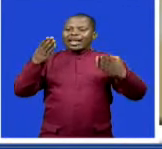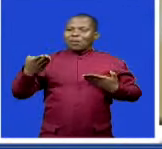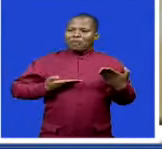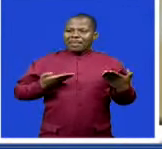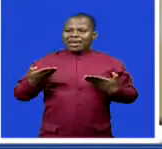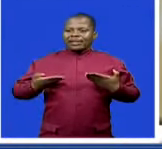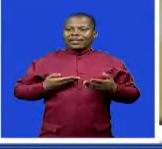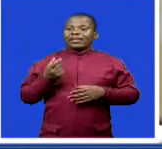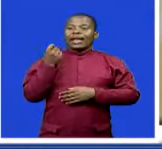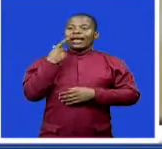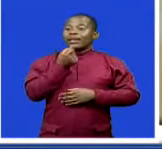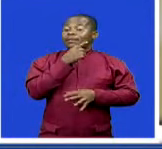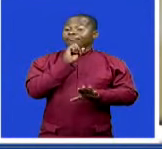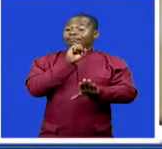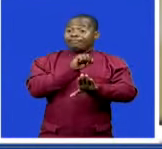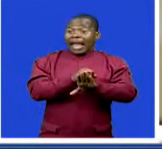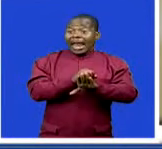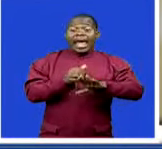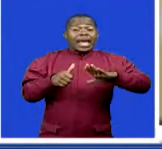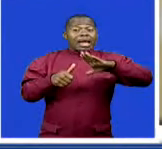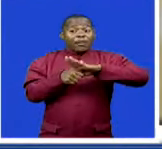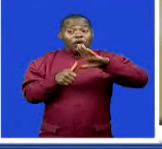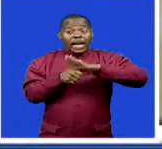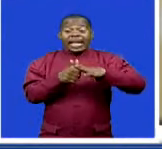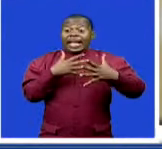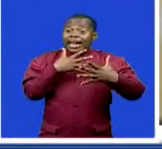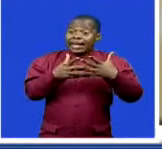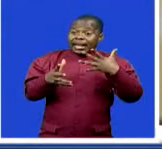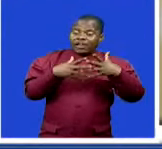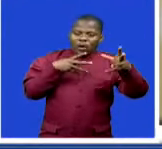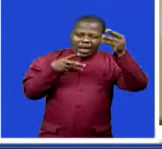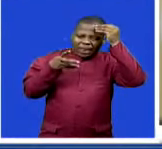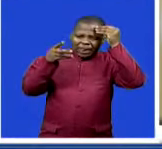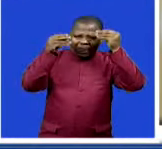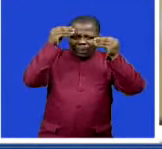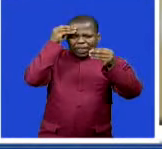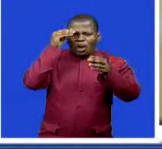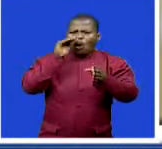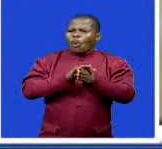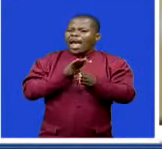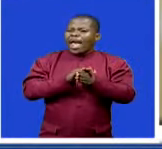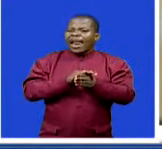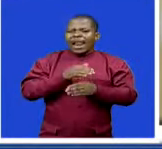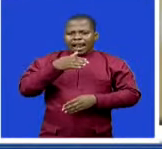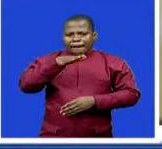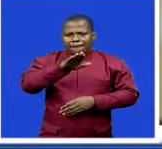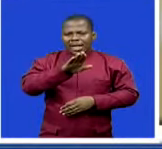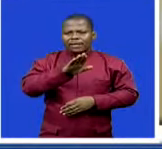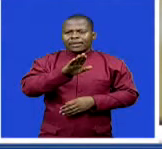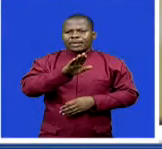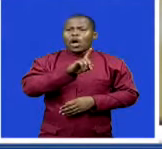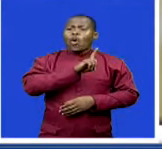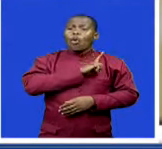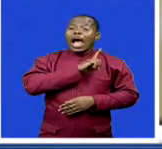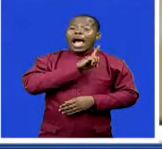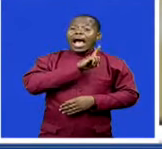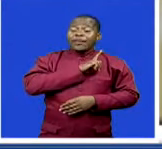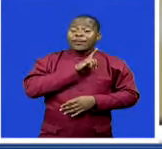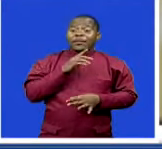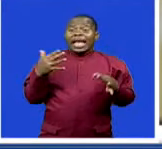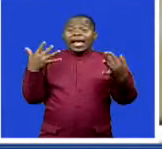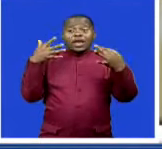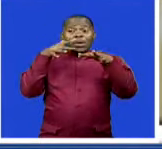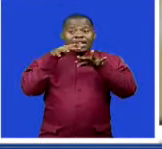yourself easily. Into lekufuna sesifunde sisibantu. These are things and aspects that we must learn. In social media